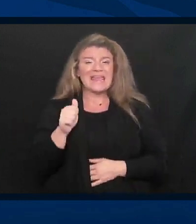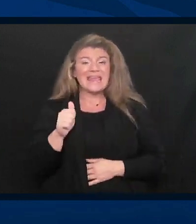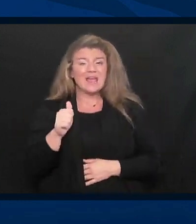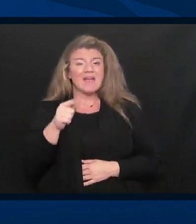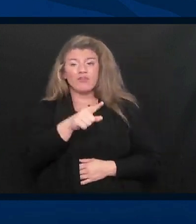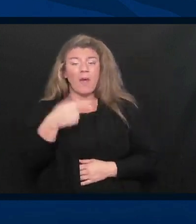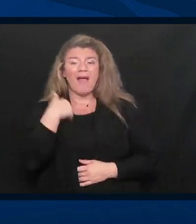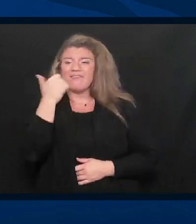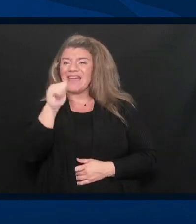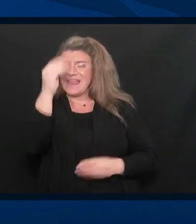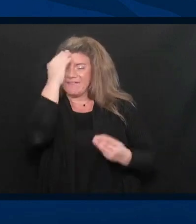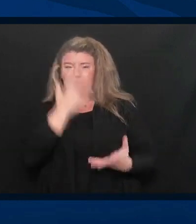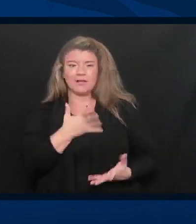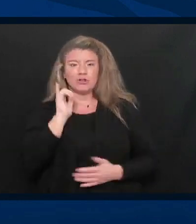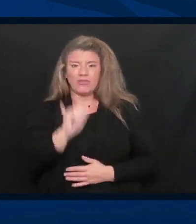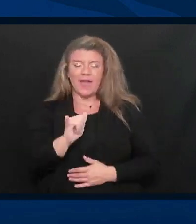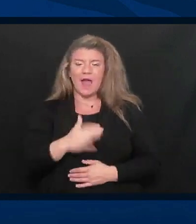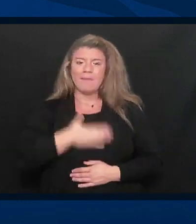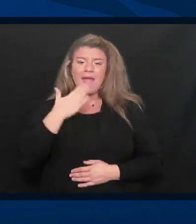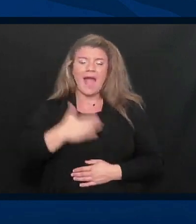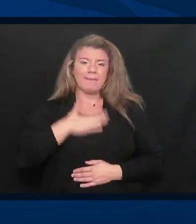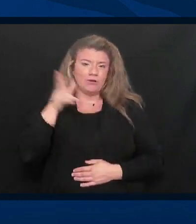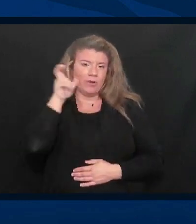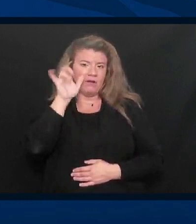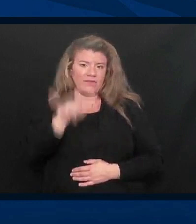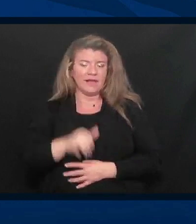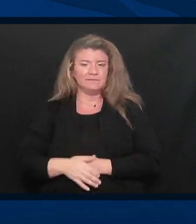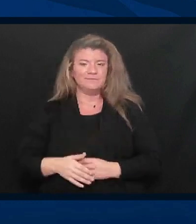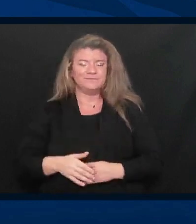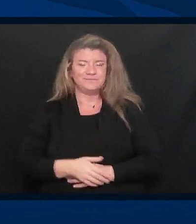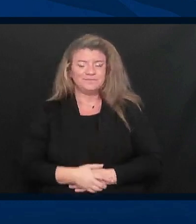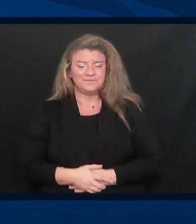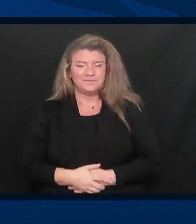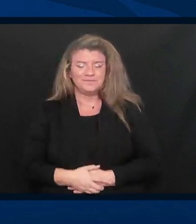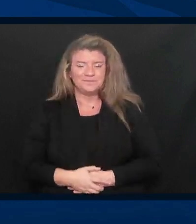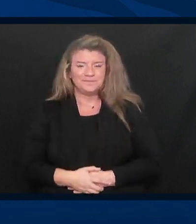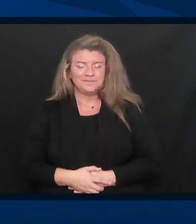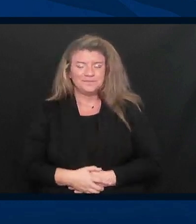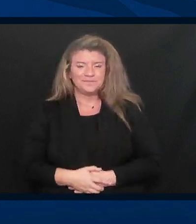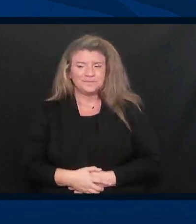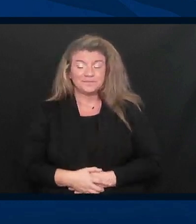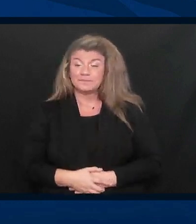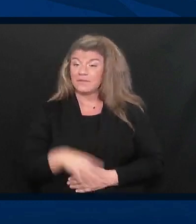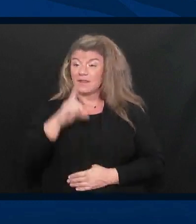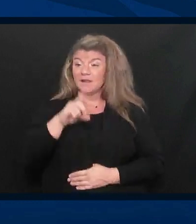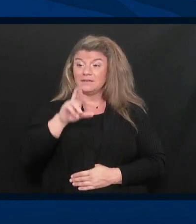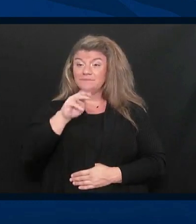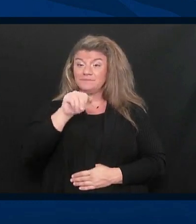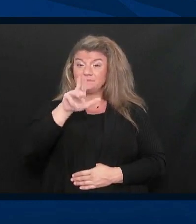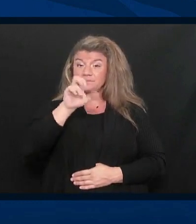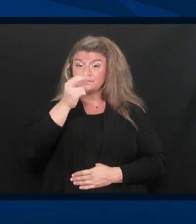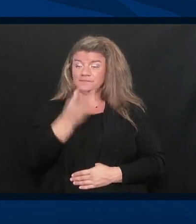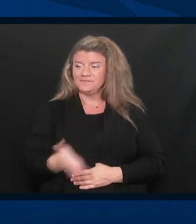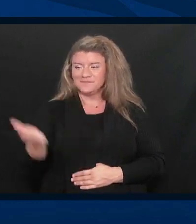any information on that, I'd be glad to hear it. Dr. Marsh, you've got to do this, sir.